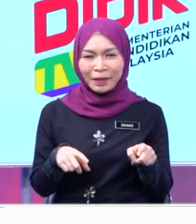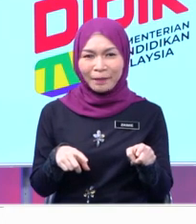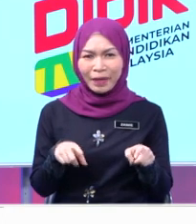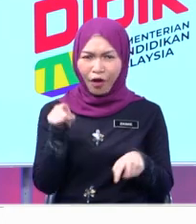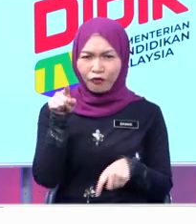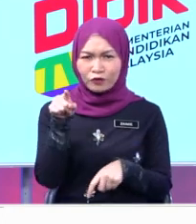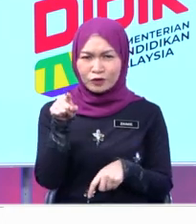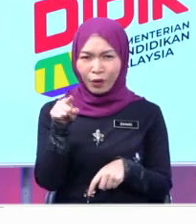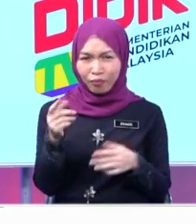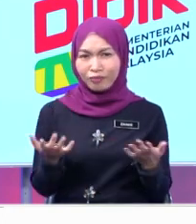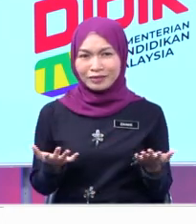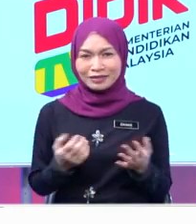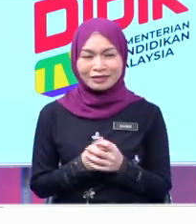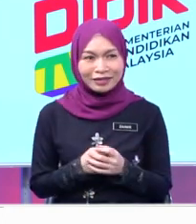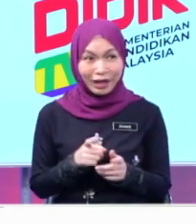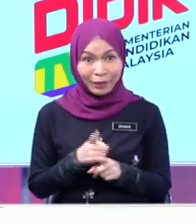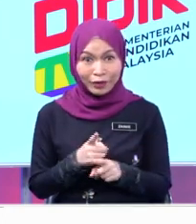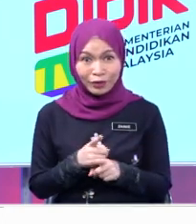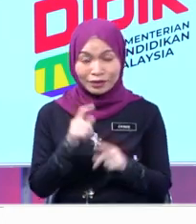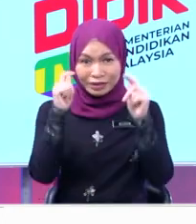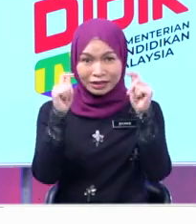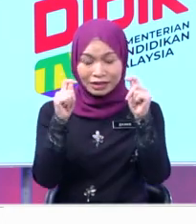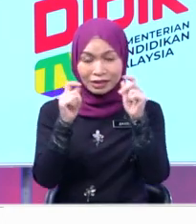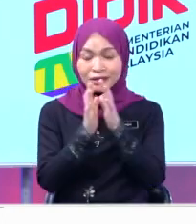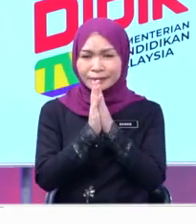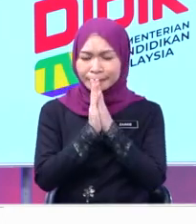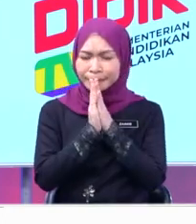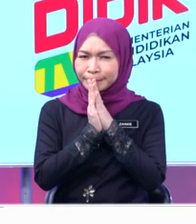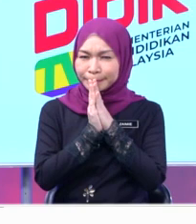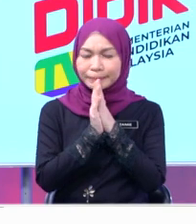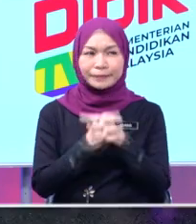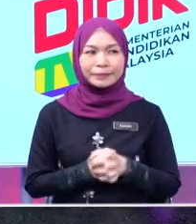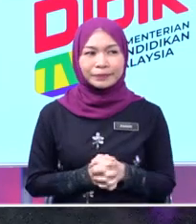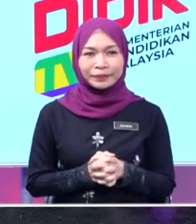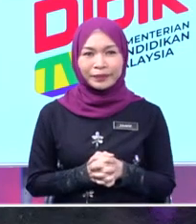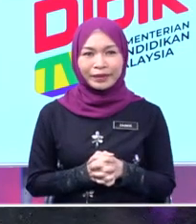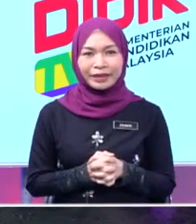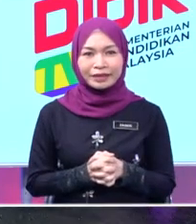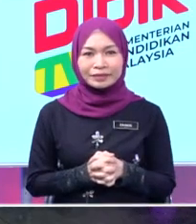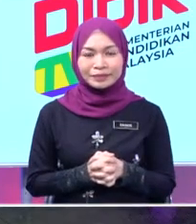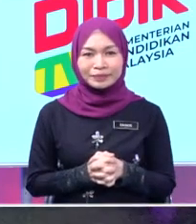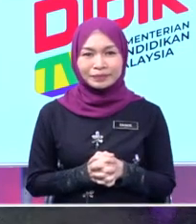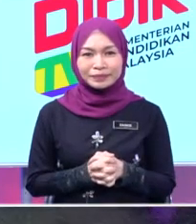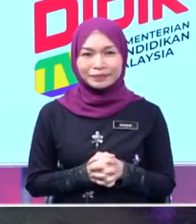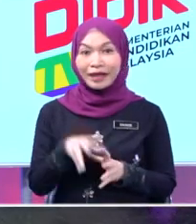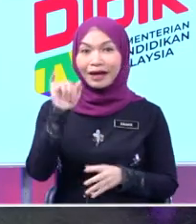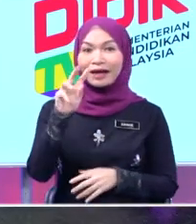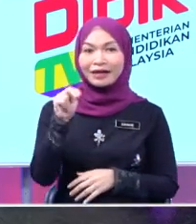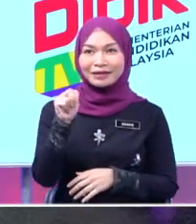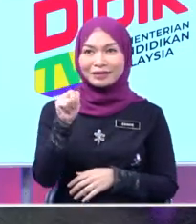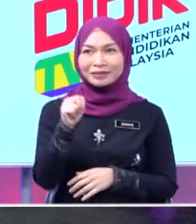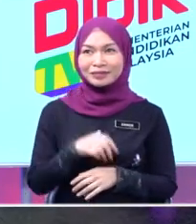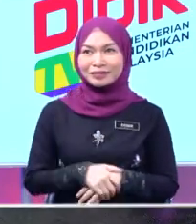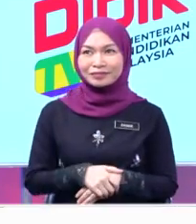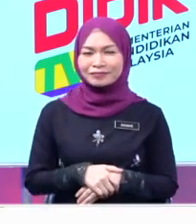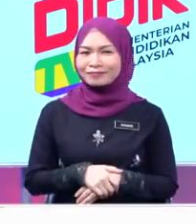you sure? Guys, are you sure Chris is on the right track? Good. Ain. Okay, Ain. No, because